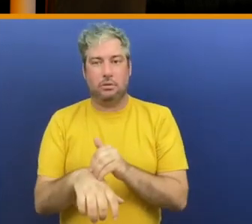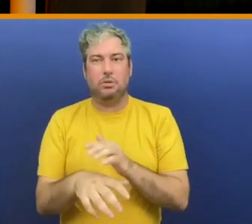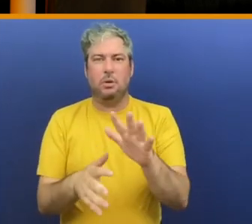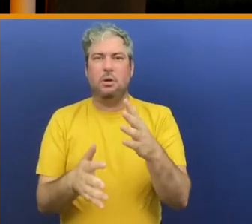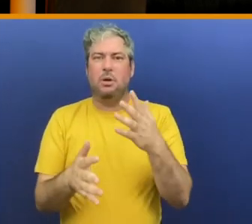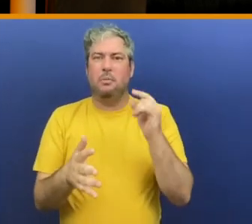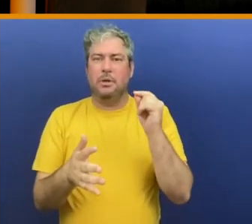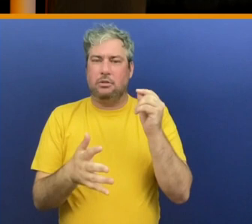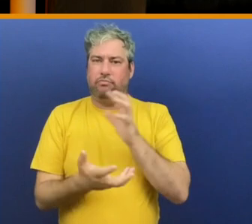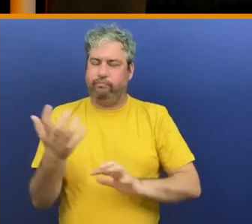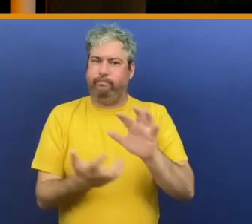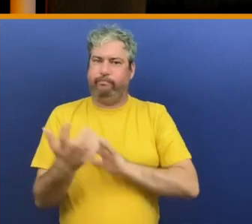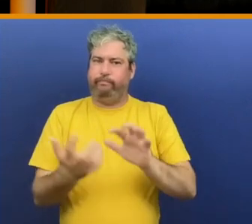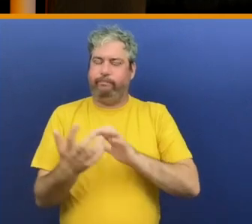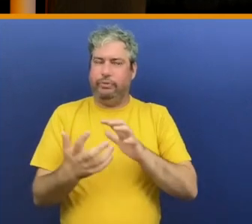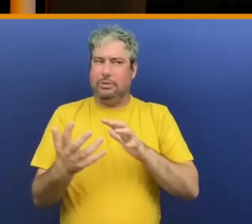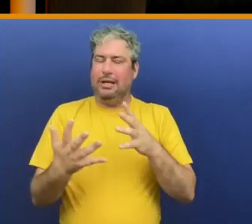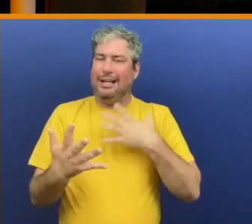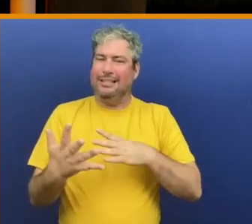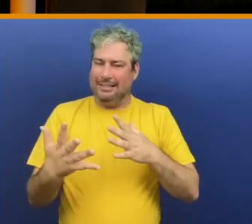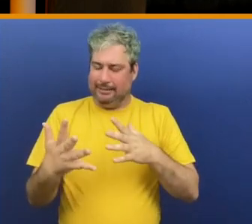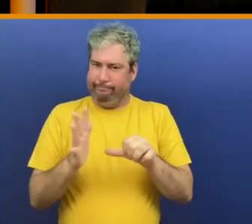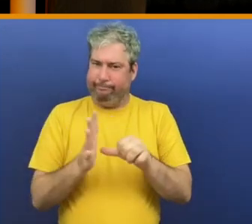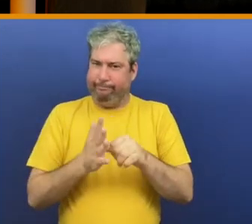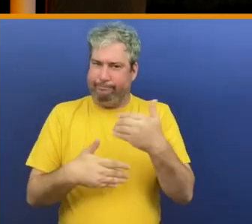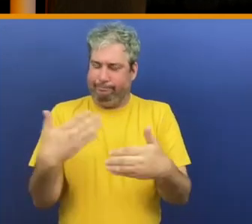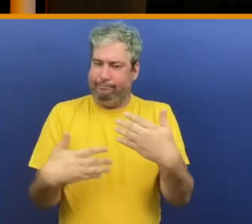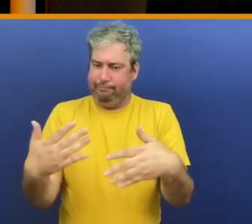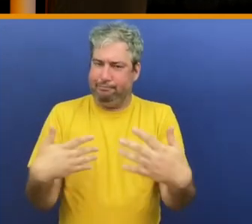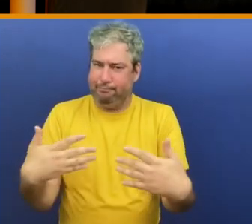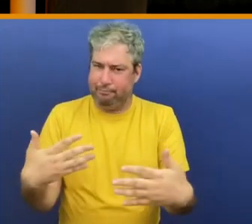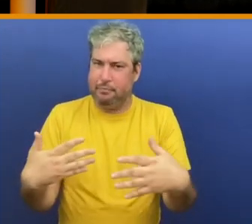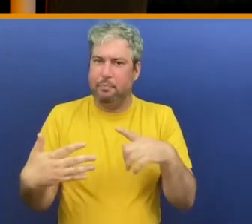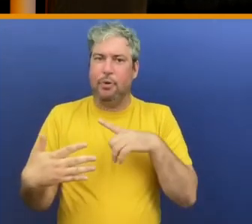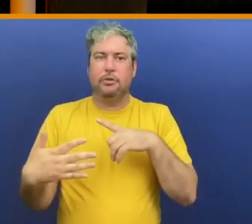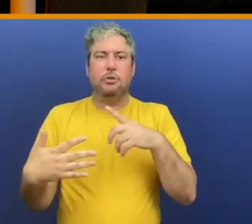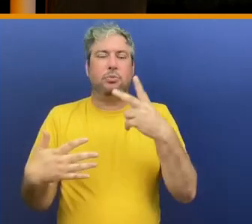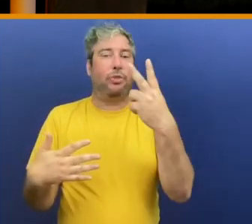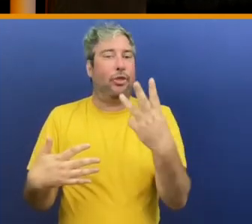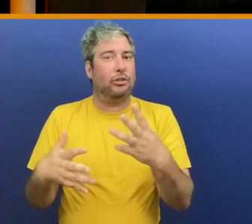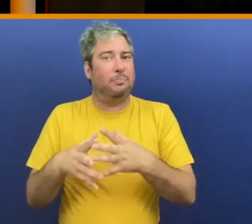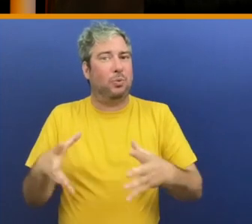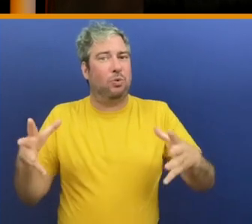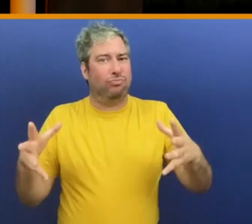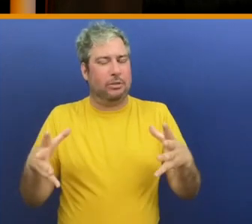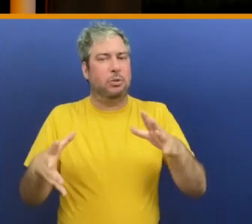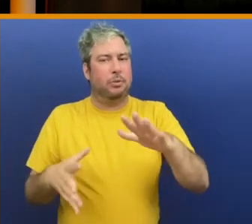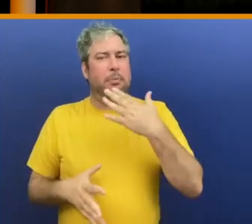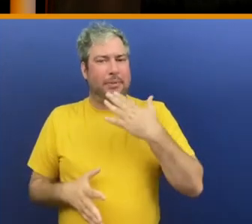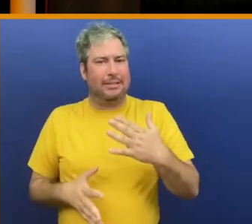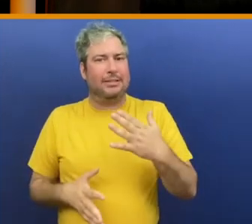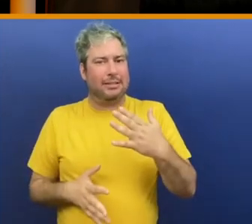So please do listen to the people who are involved in party bodies who want this to happen and vote for all of the changes. Thank